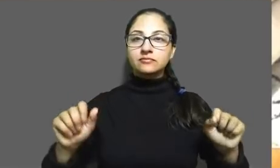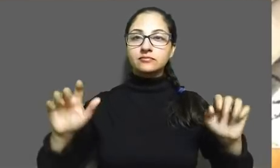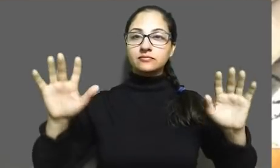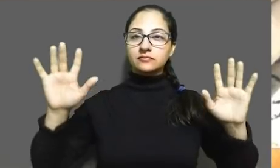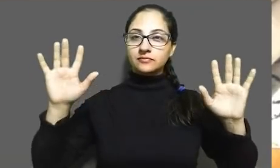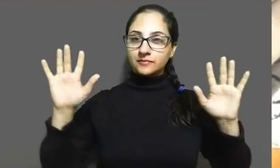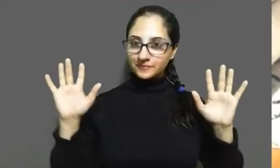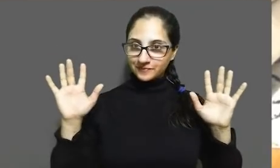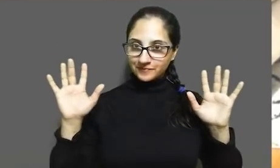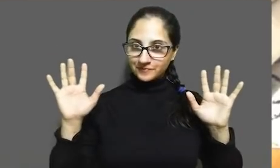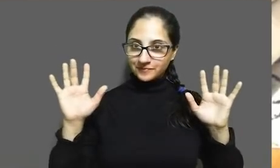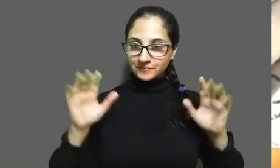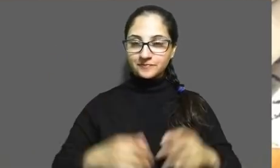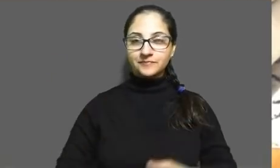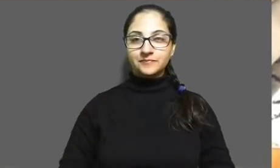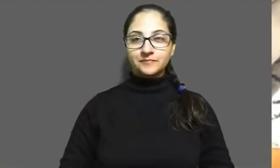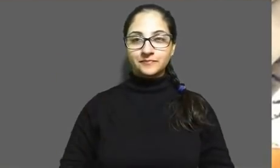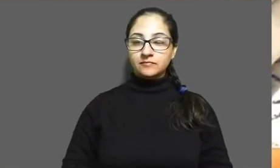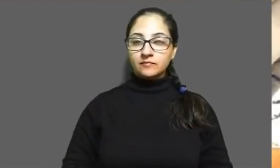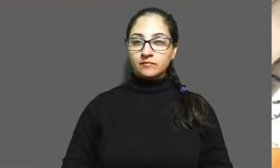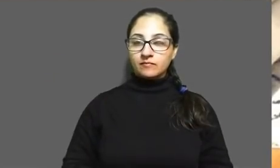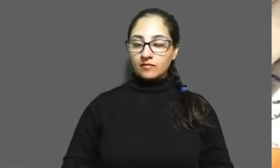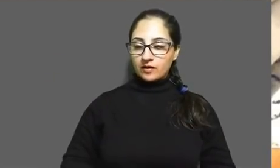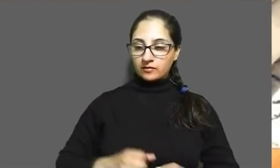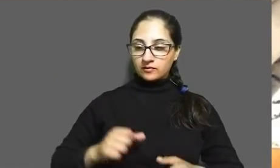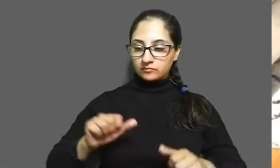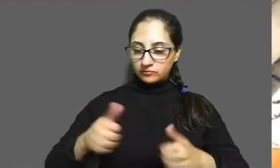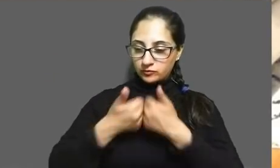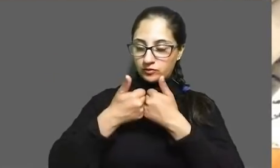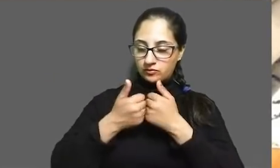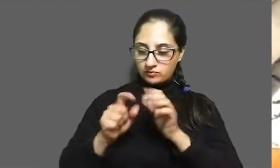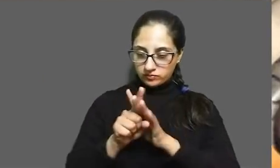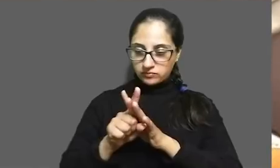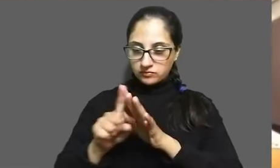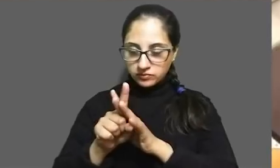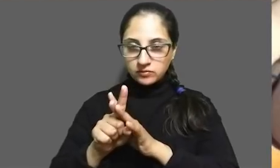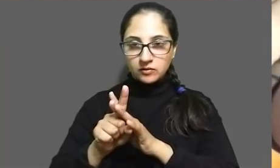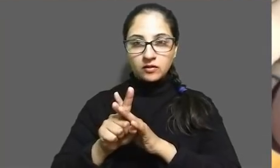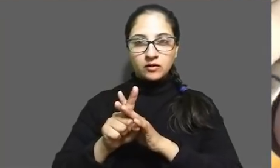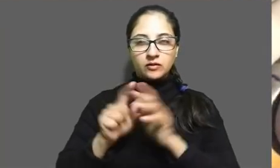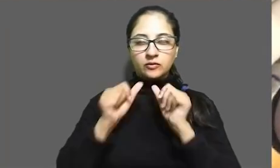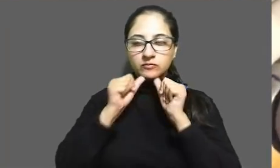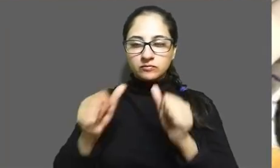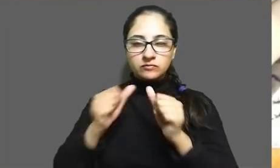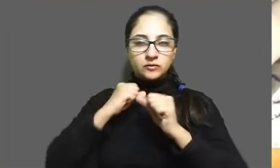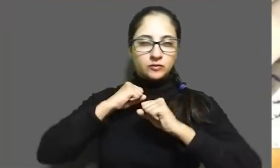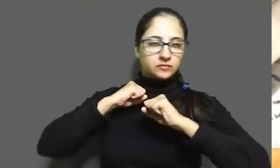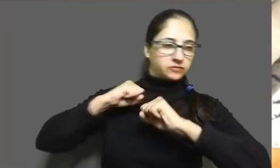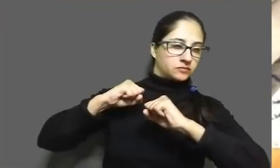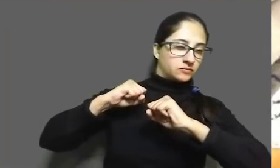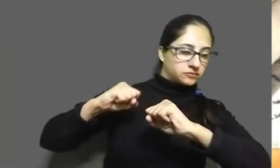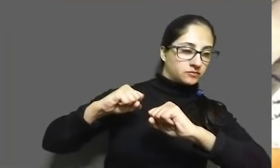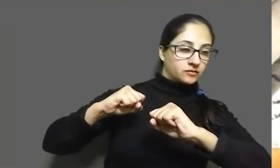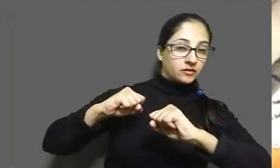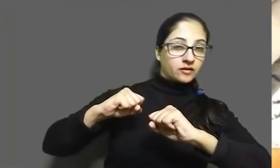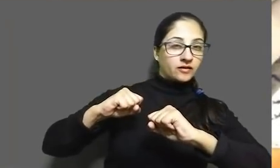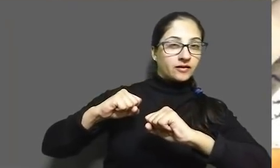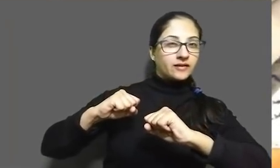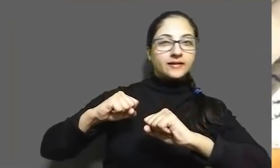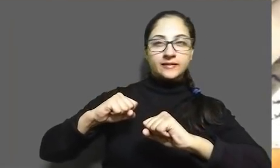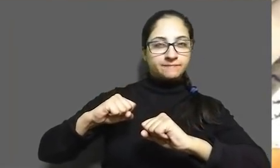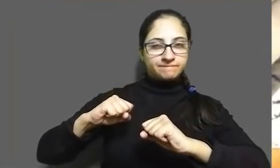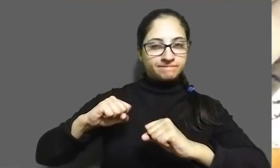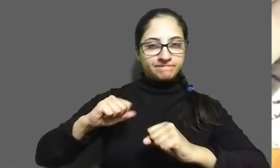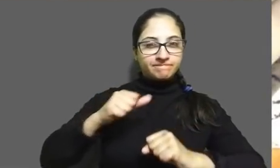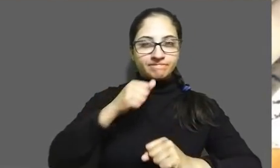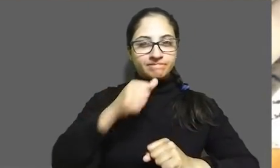control. Because when you intentionally accept what is rather than what you want it